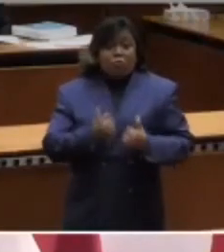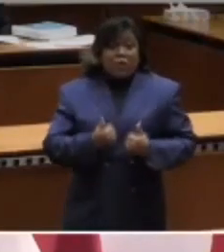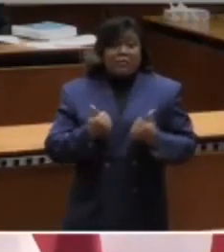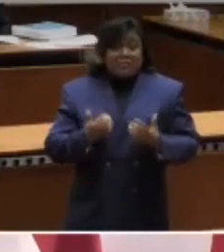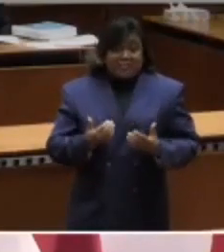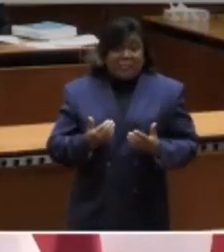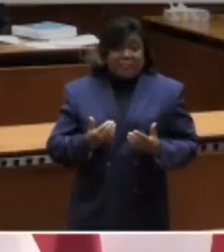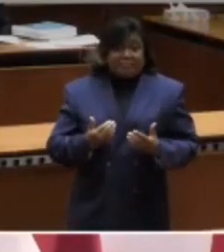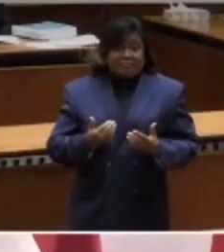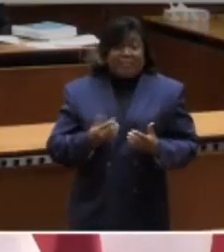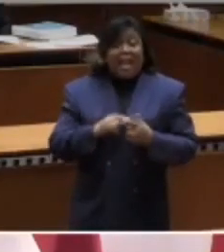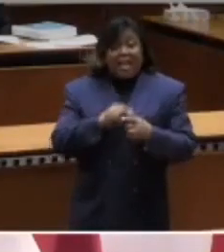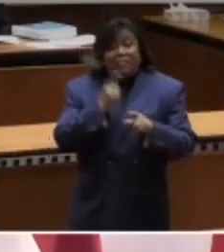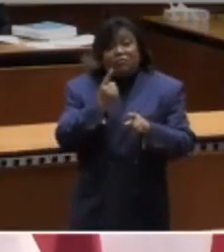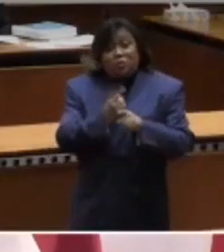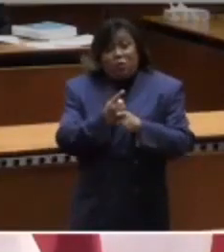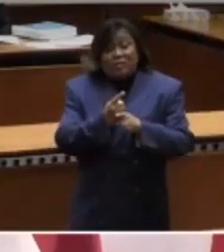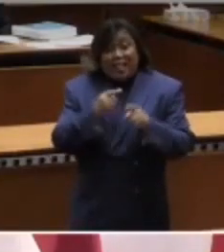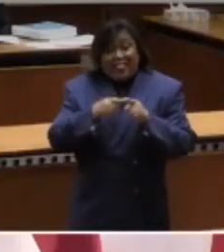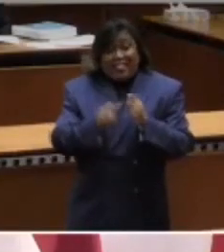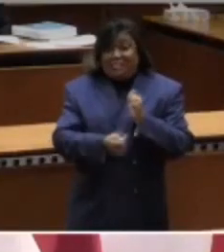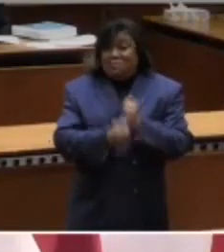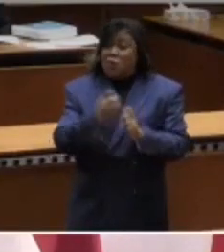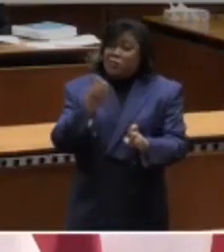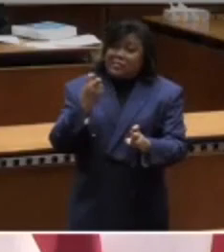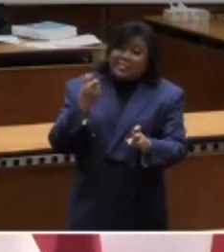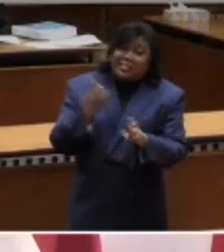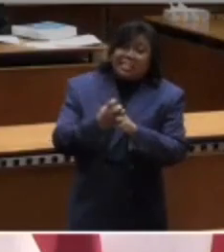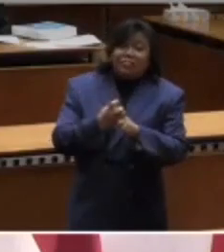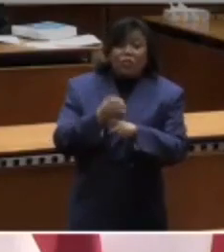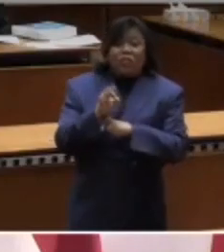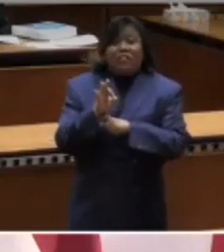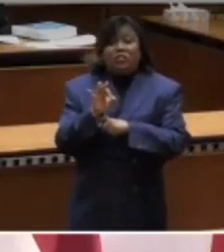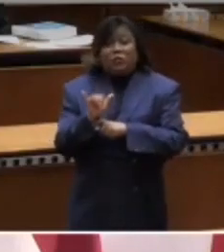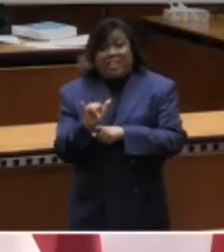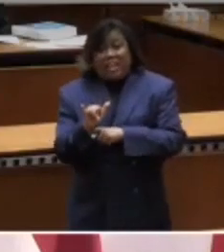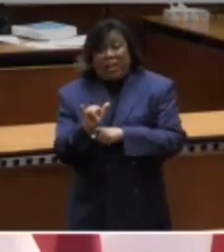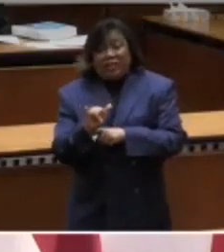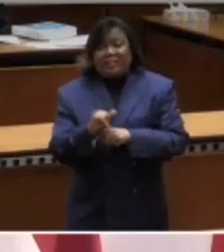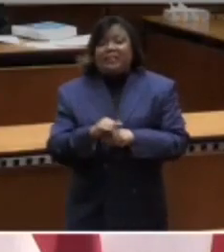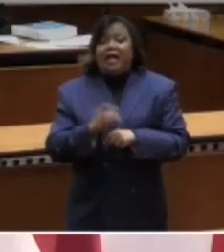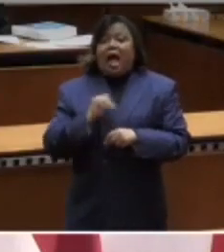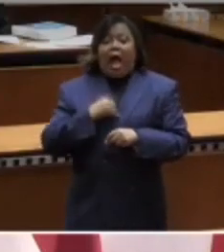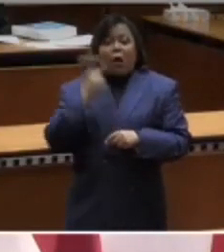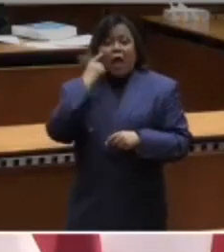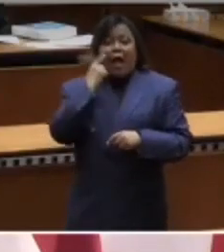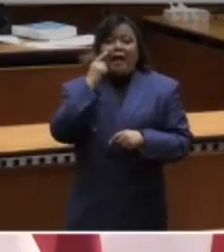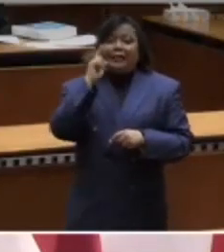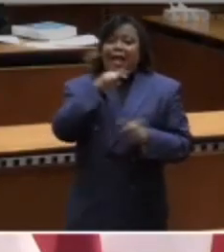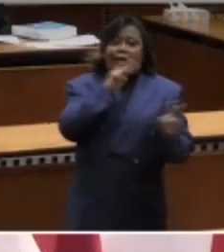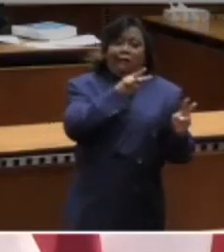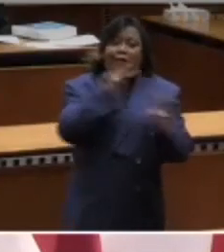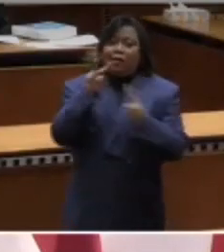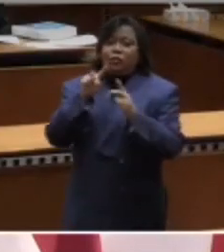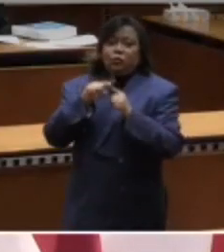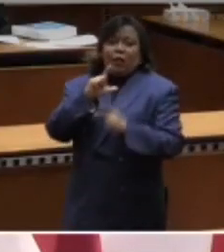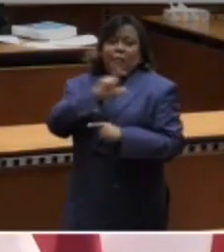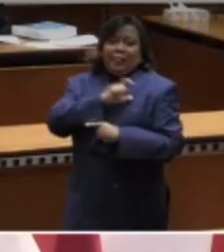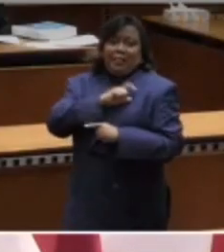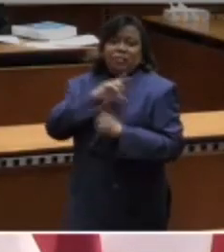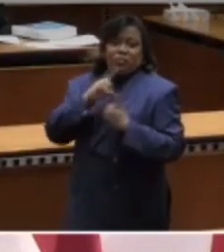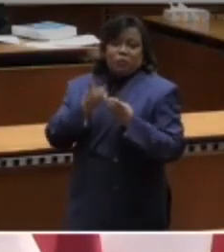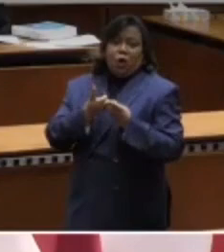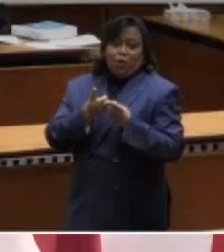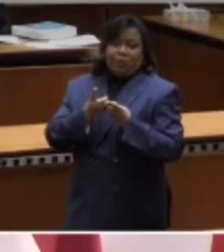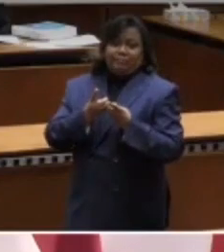residents. And of course, in this most difficult fiscal year, our eyes have turned to our police